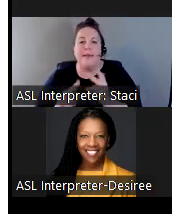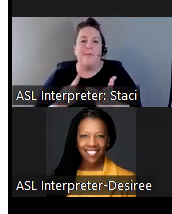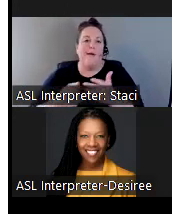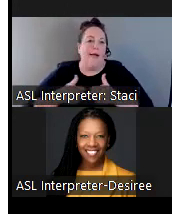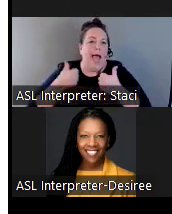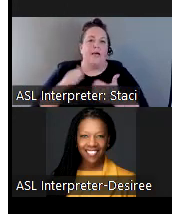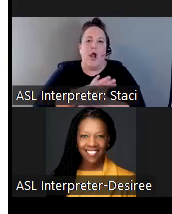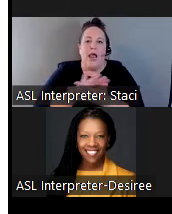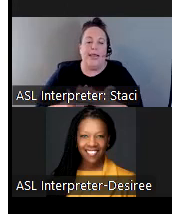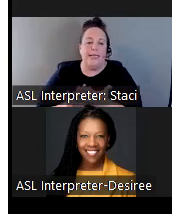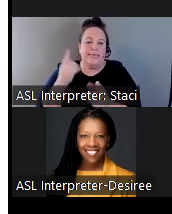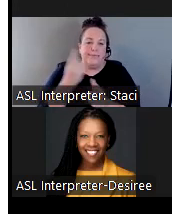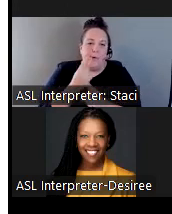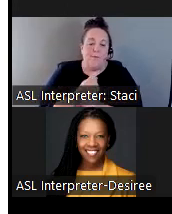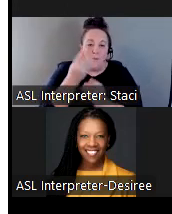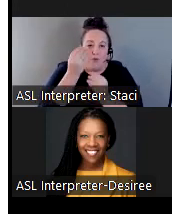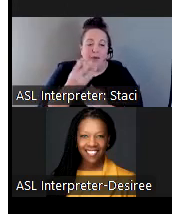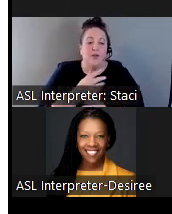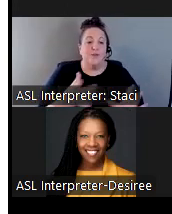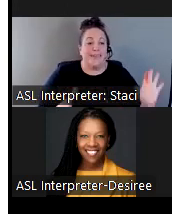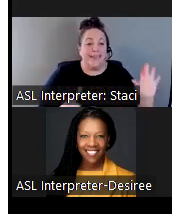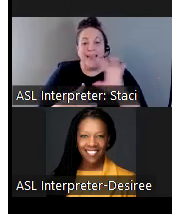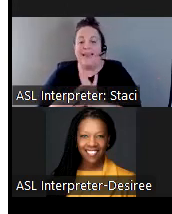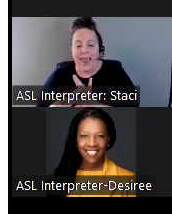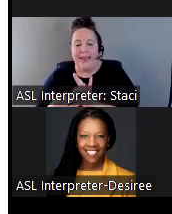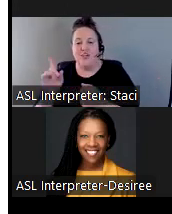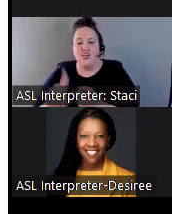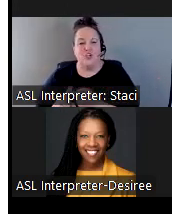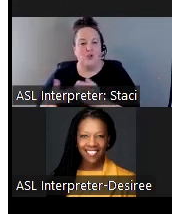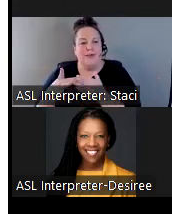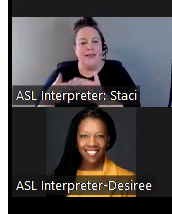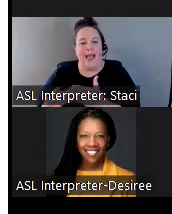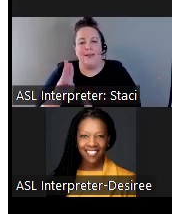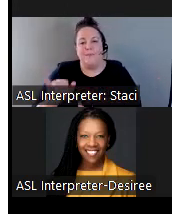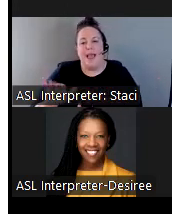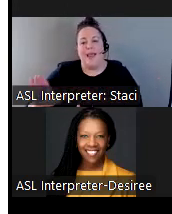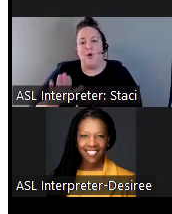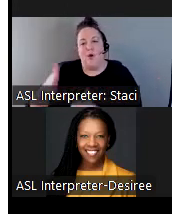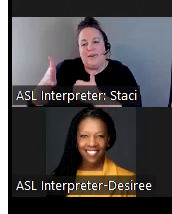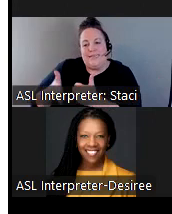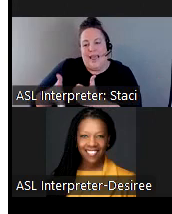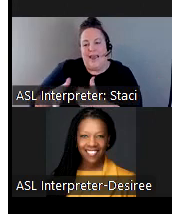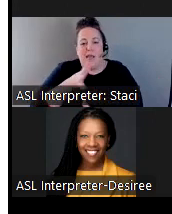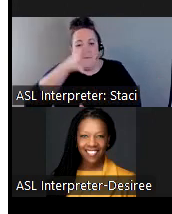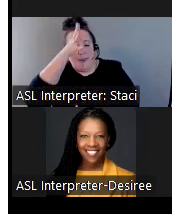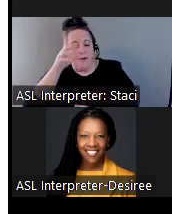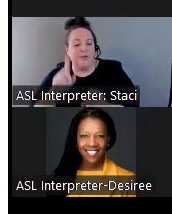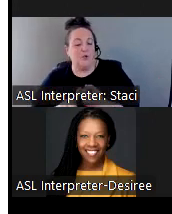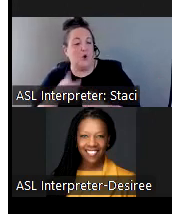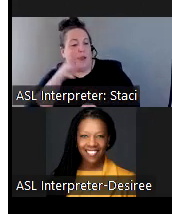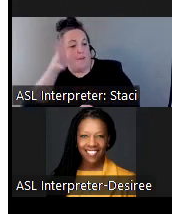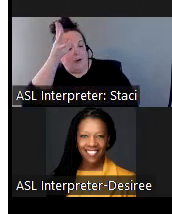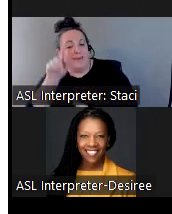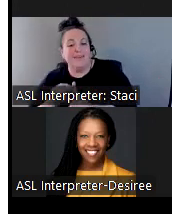thing. Connect these families to the Texas Guide by Your Side program, parent to parent. It's the only family